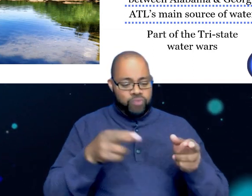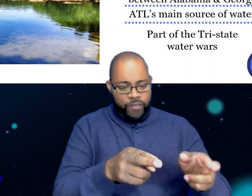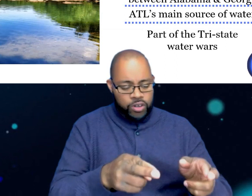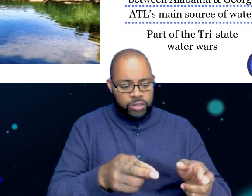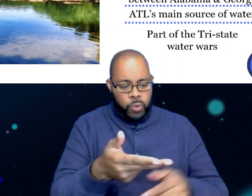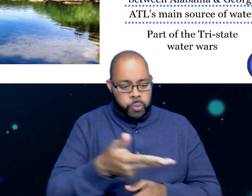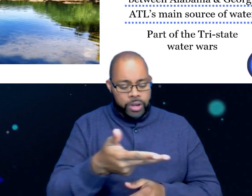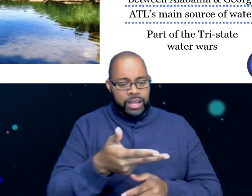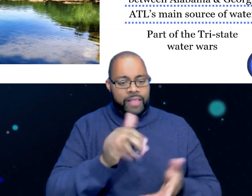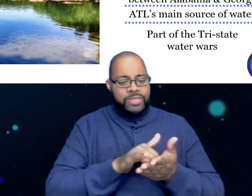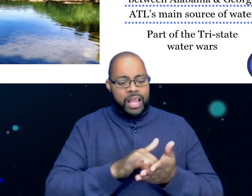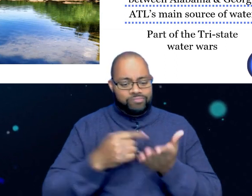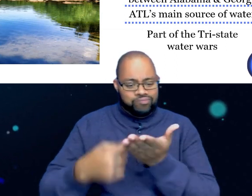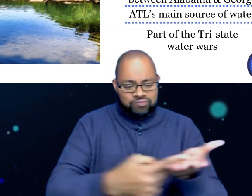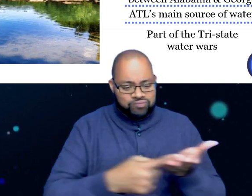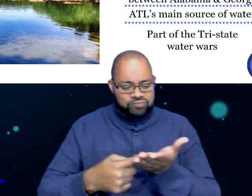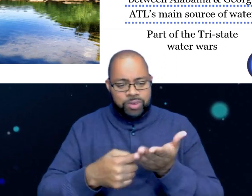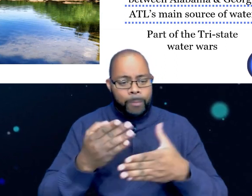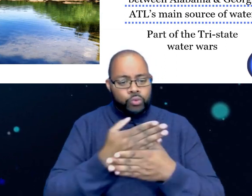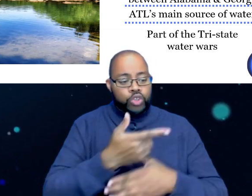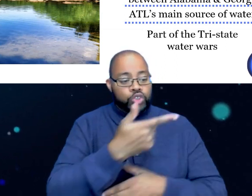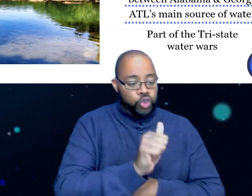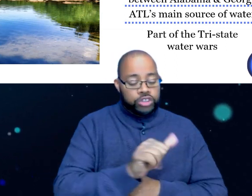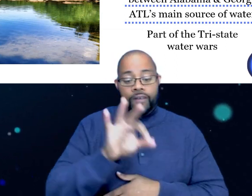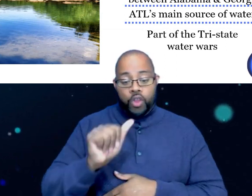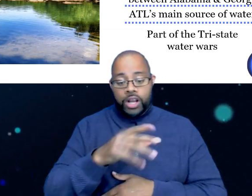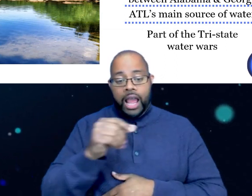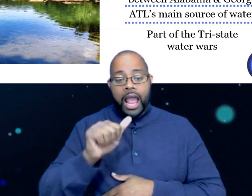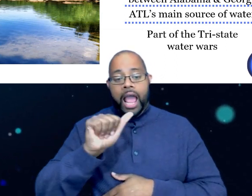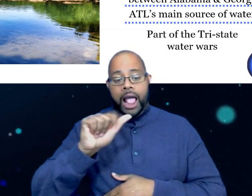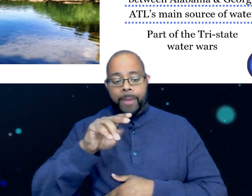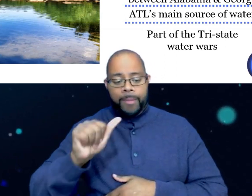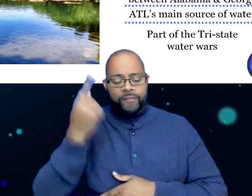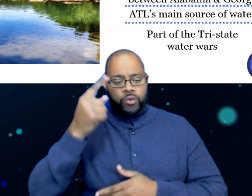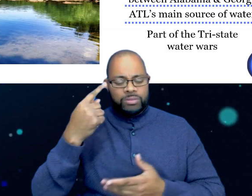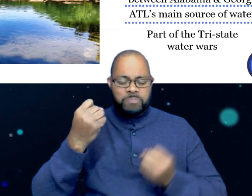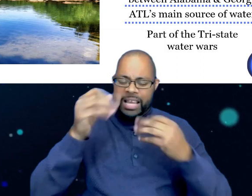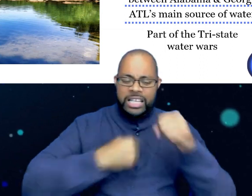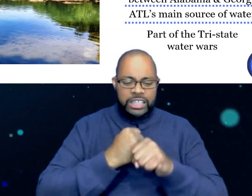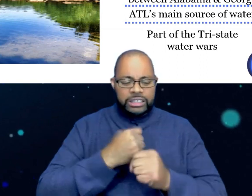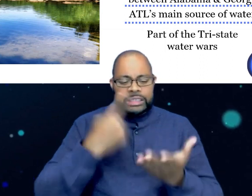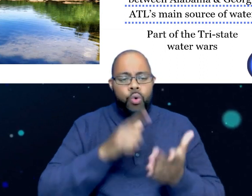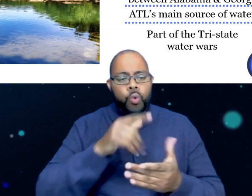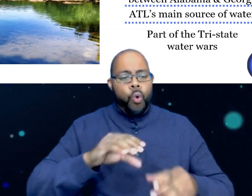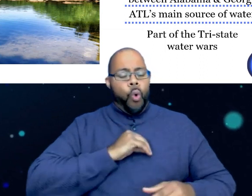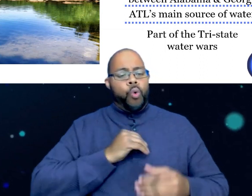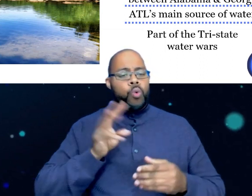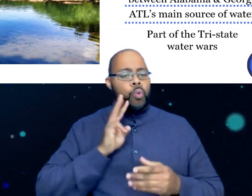Apicola-Chattahoochee-Flint River Basin that was under litigation between Georgia, Florida, and Alabama for decades over water